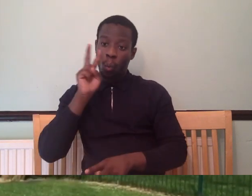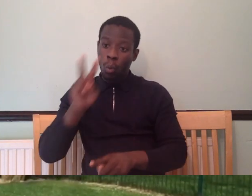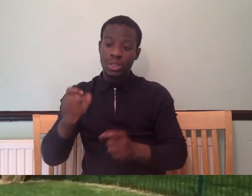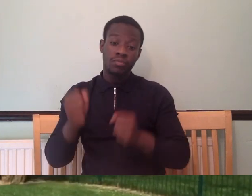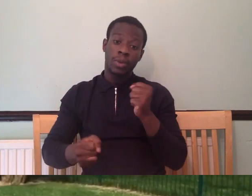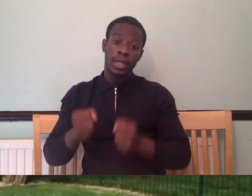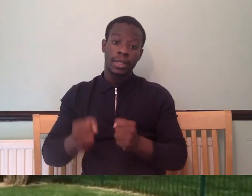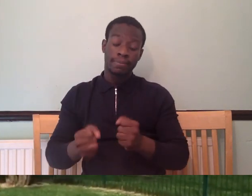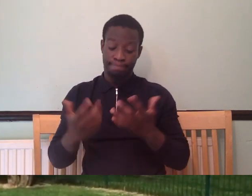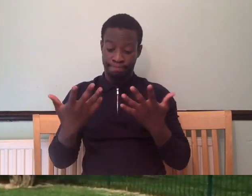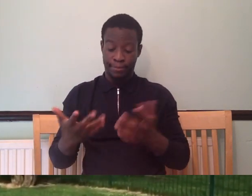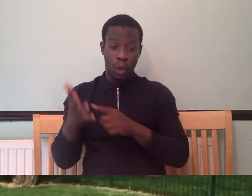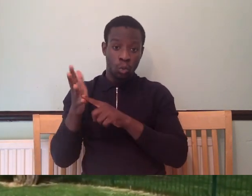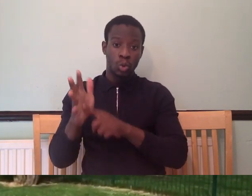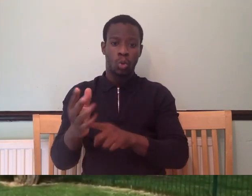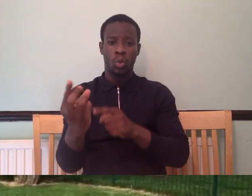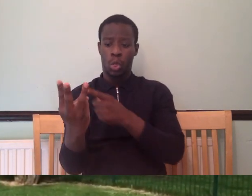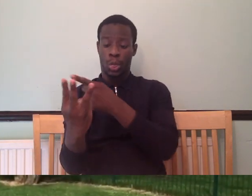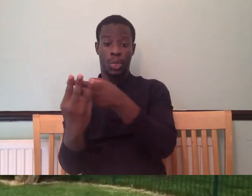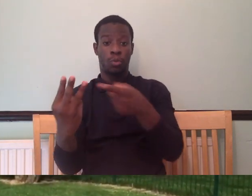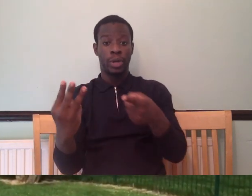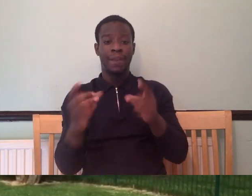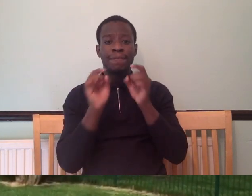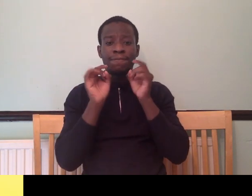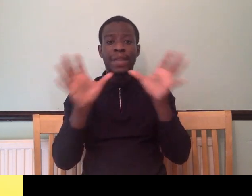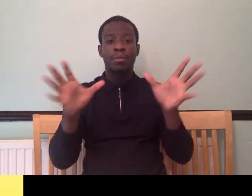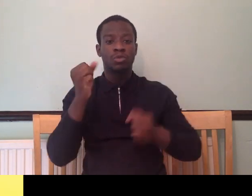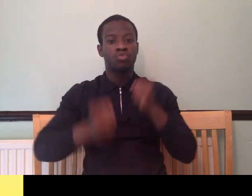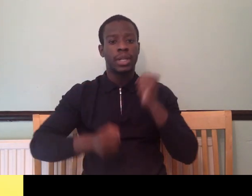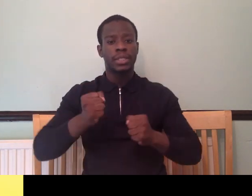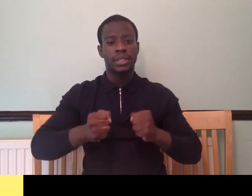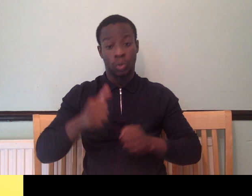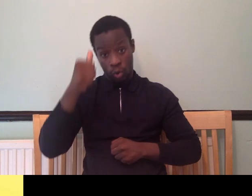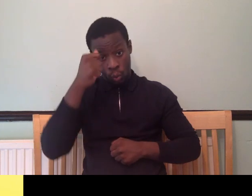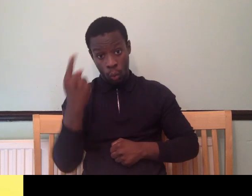famous racers. See if you can work out who they are.